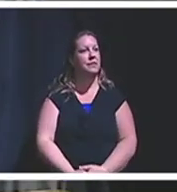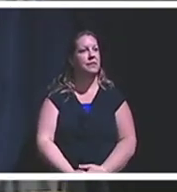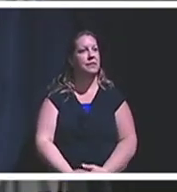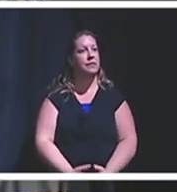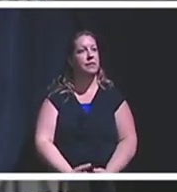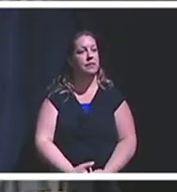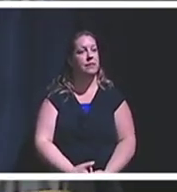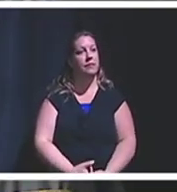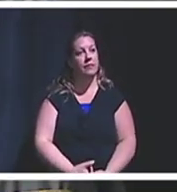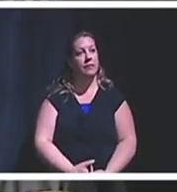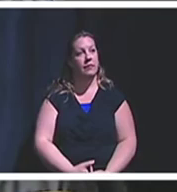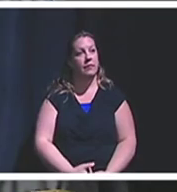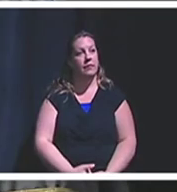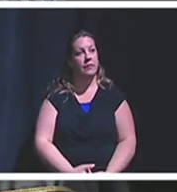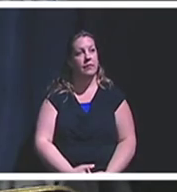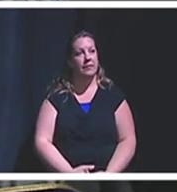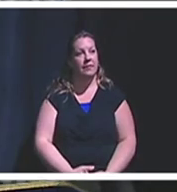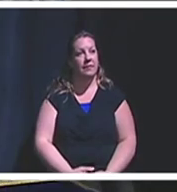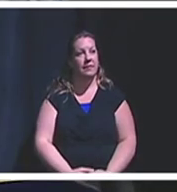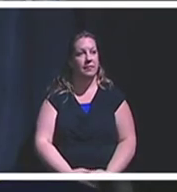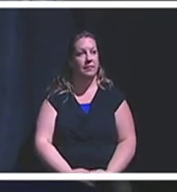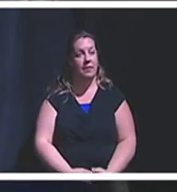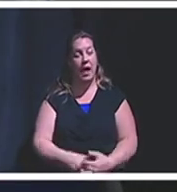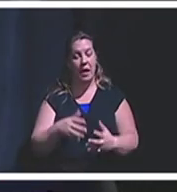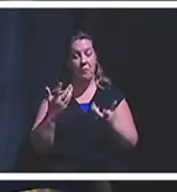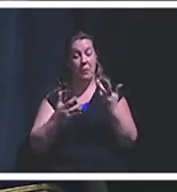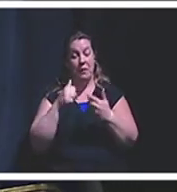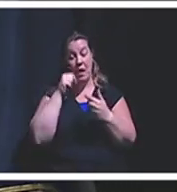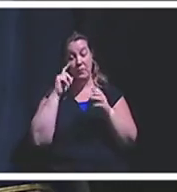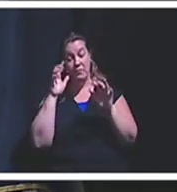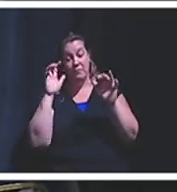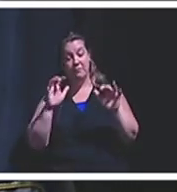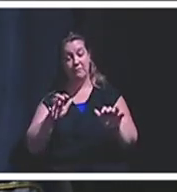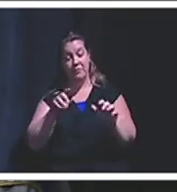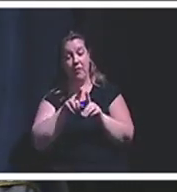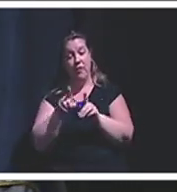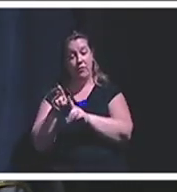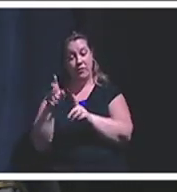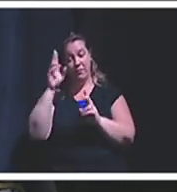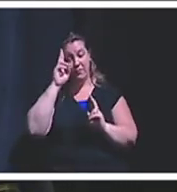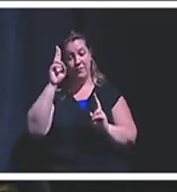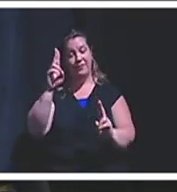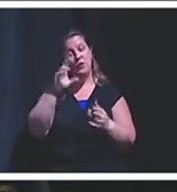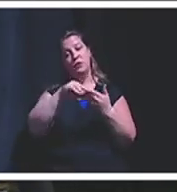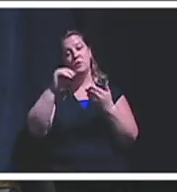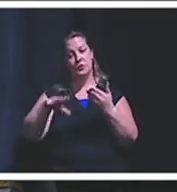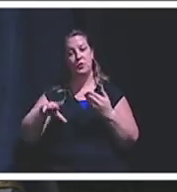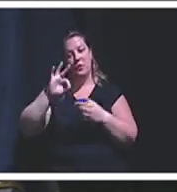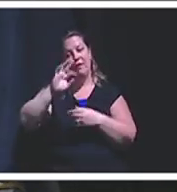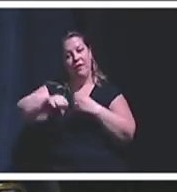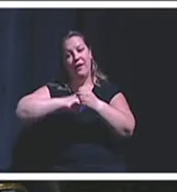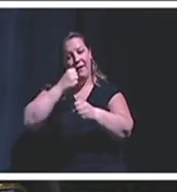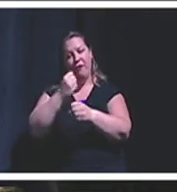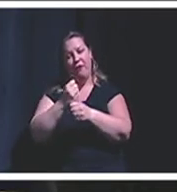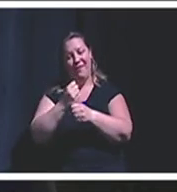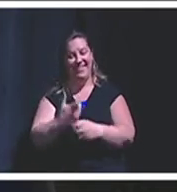And believe it or not, but you're probably not surprised, she was also recognized as Student of the Year